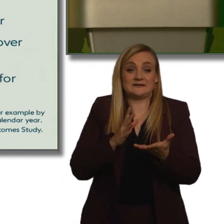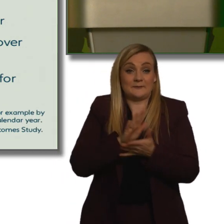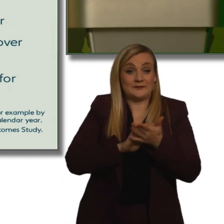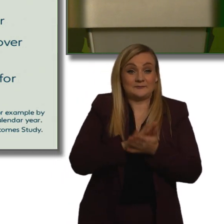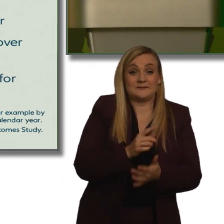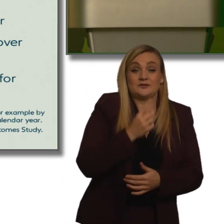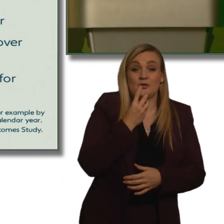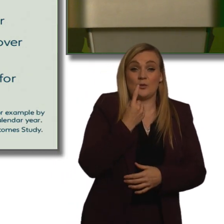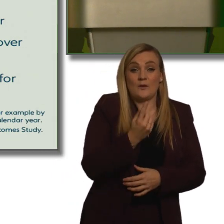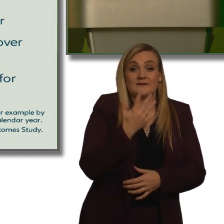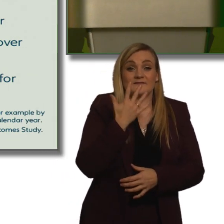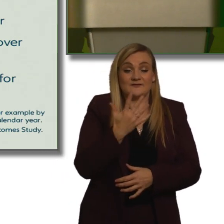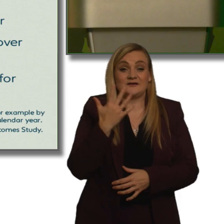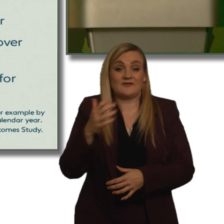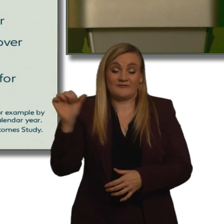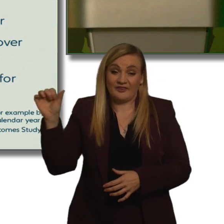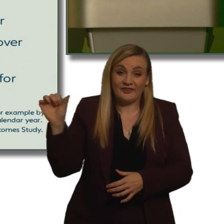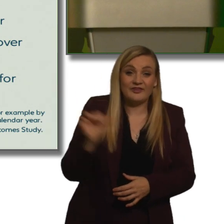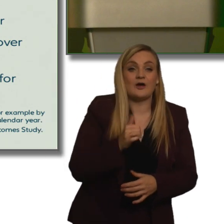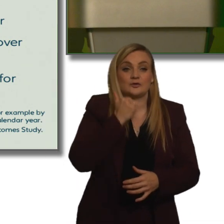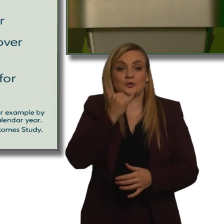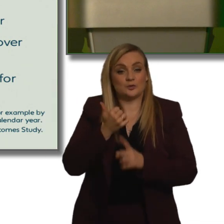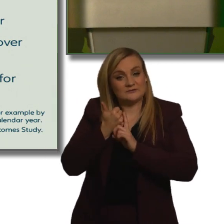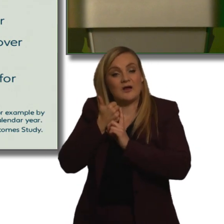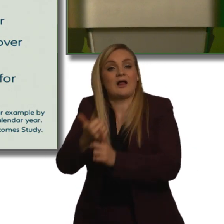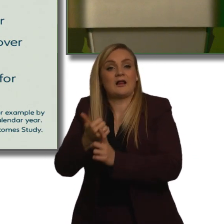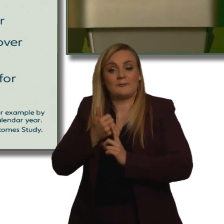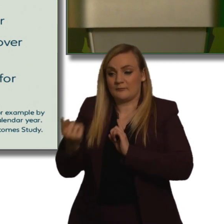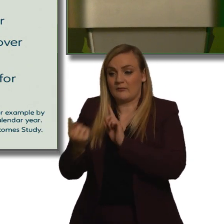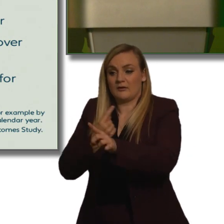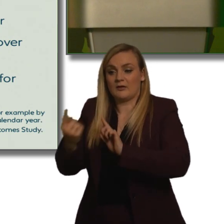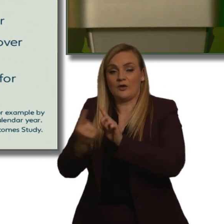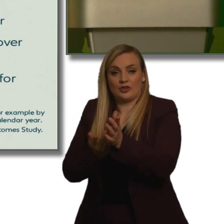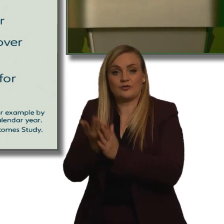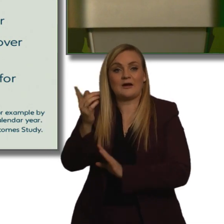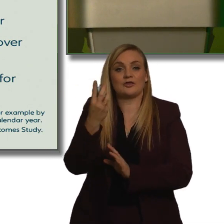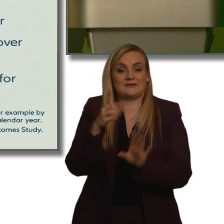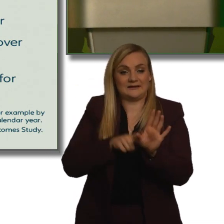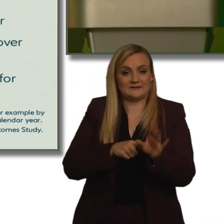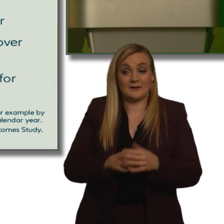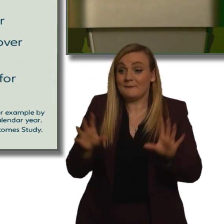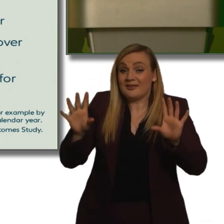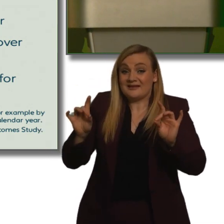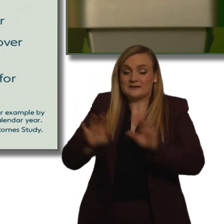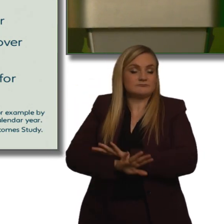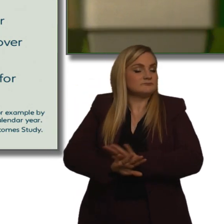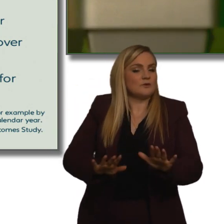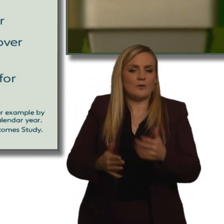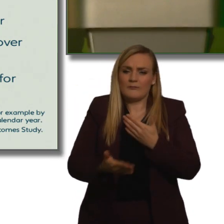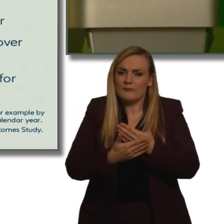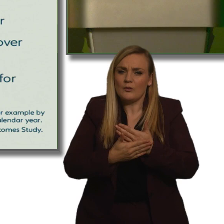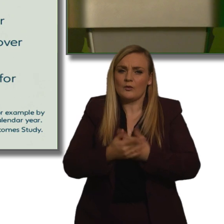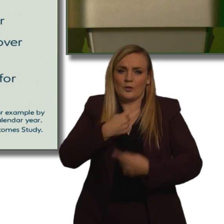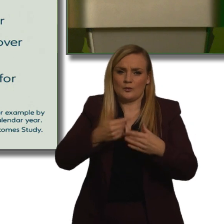150,000 calls for help over the next 3 years. But that's not all. Like Central Co-op, we work at the heart of